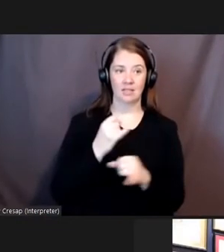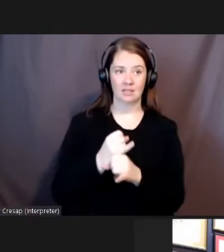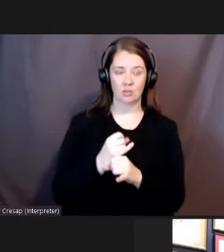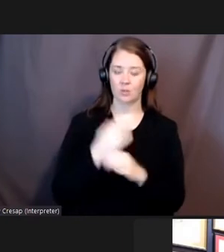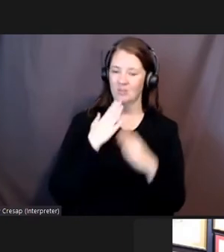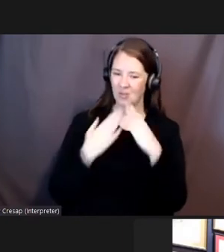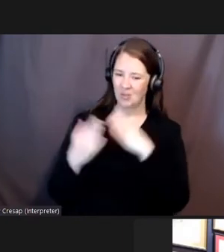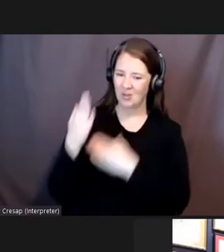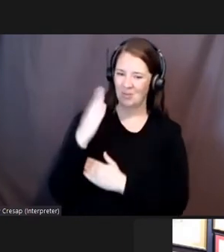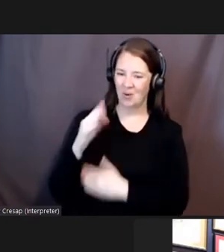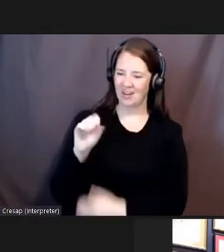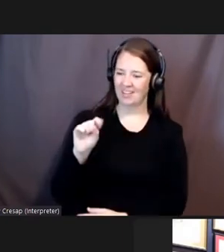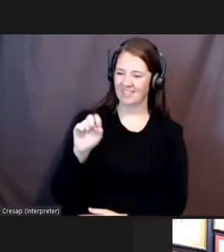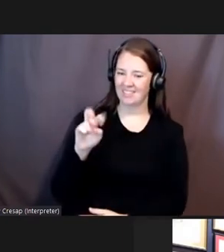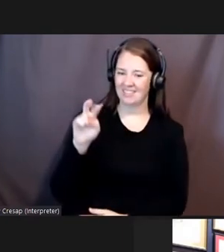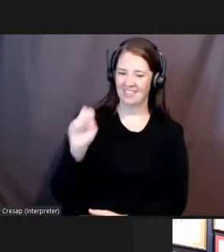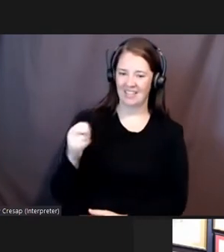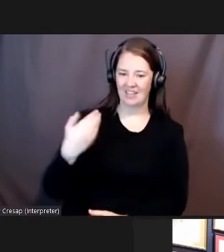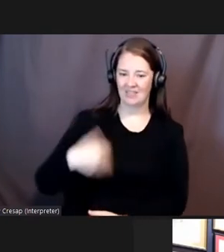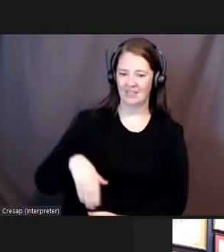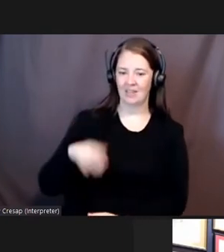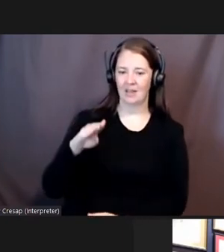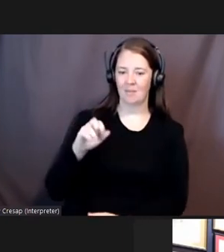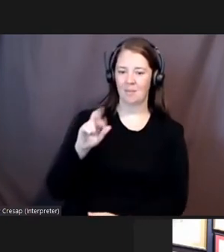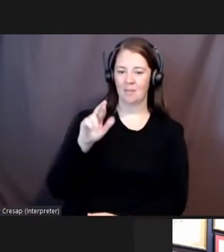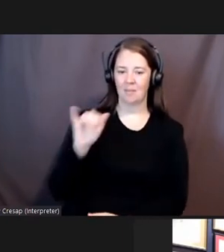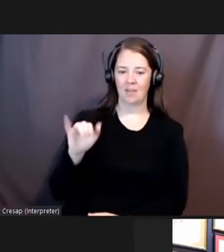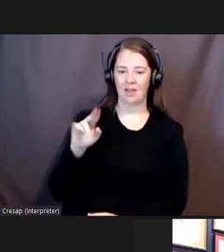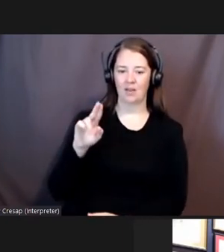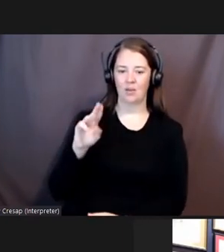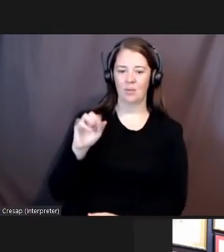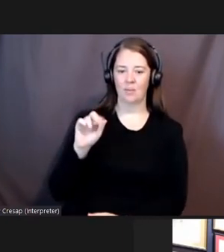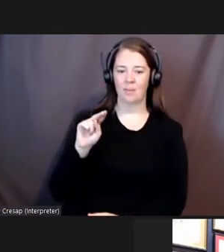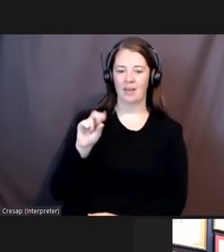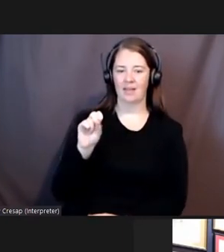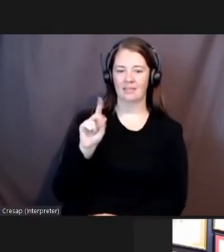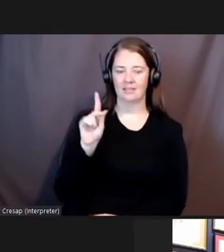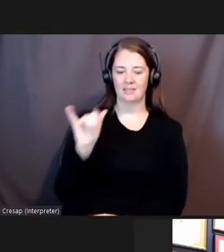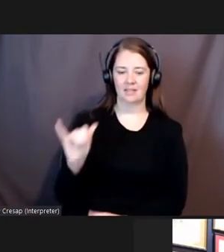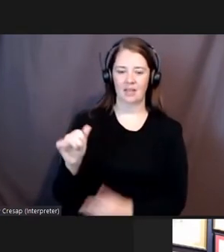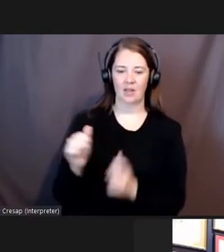morning, Steve, and everyone else. Barry Umansky with the Digital Policy Institute.